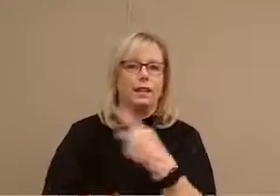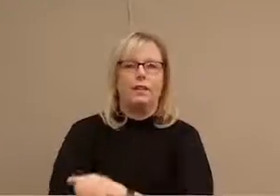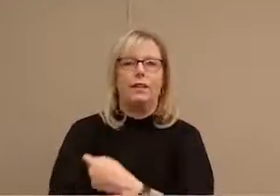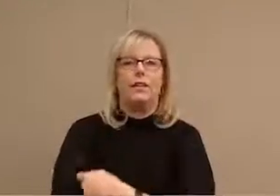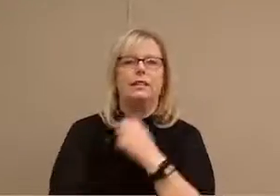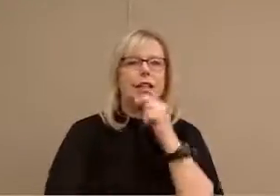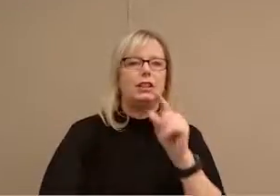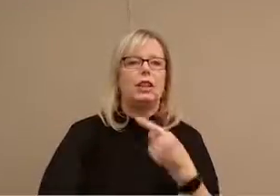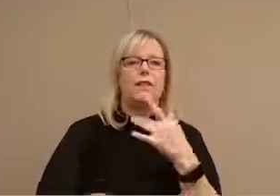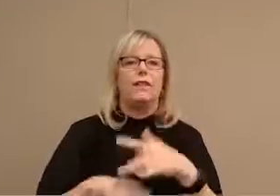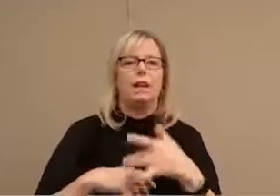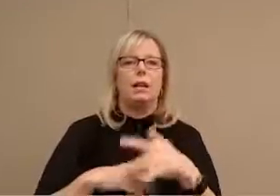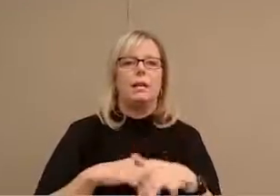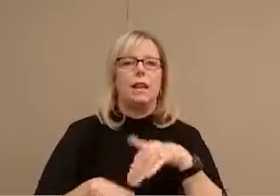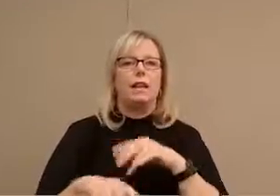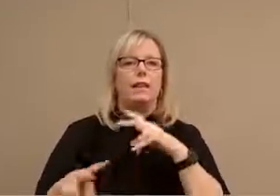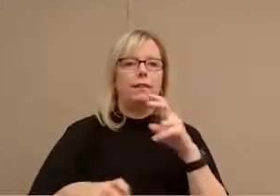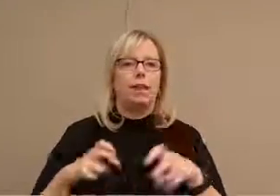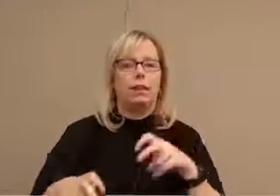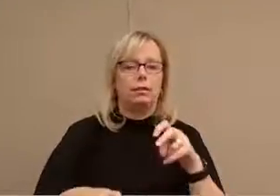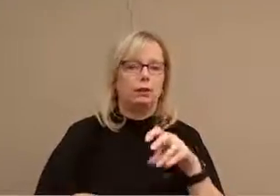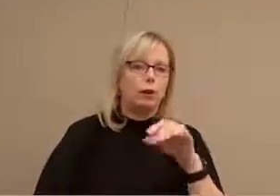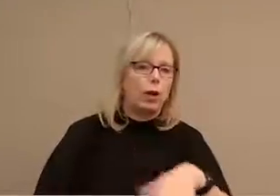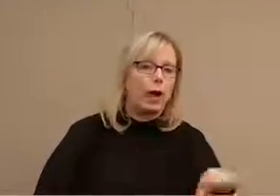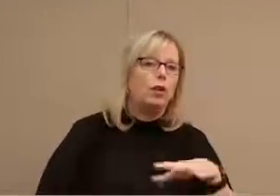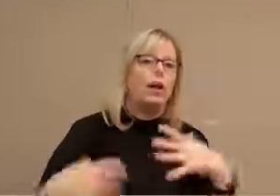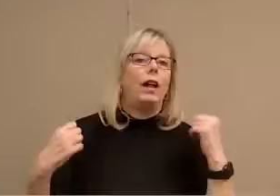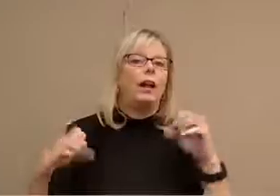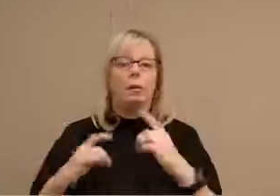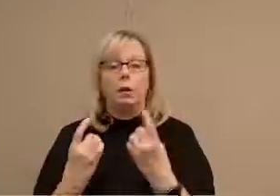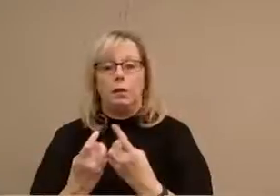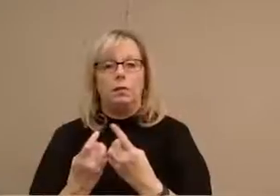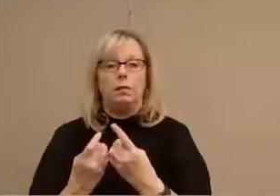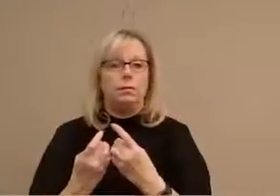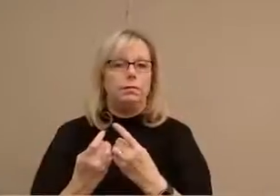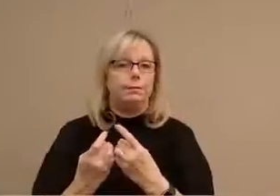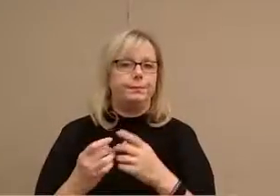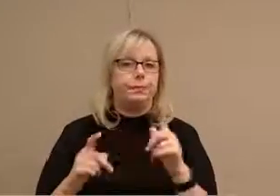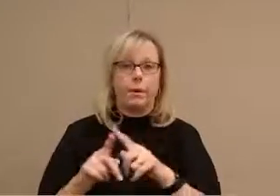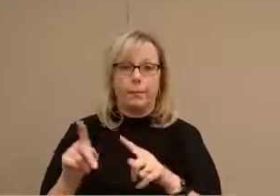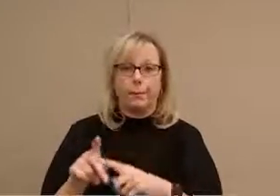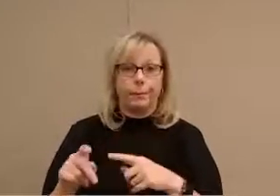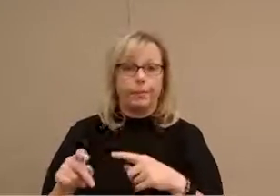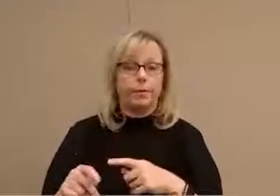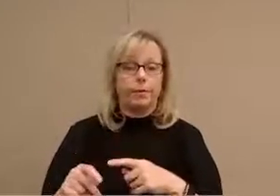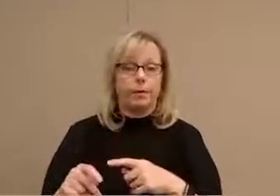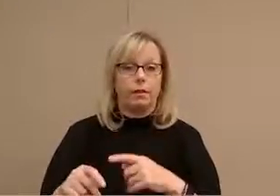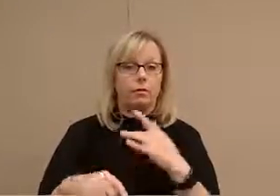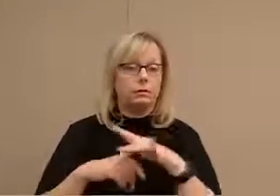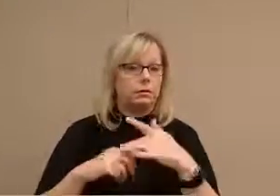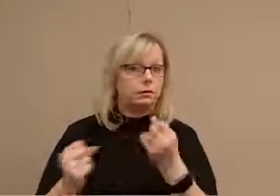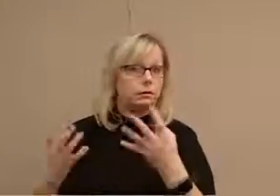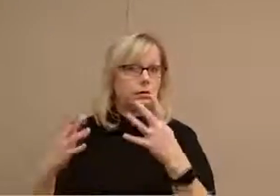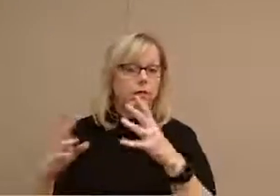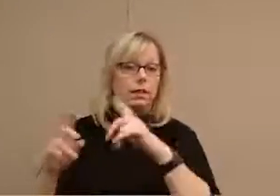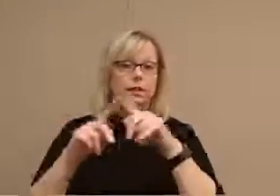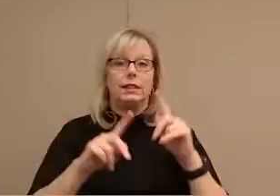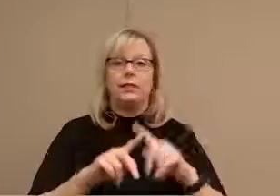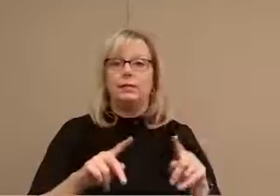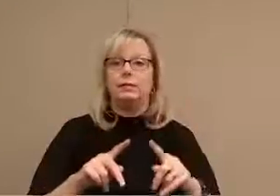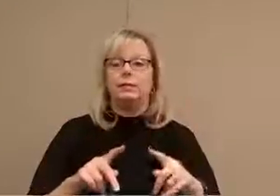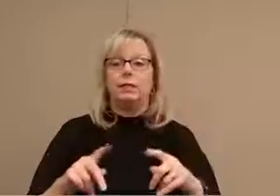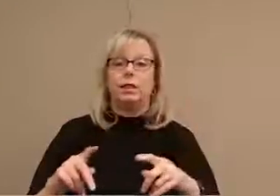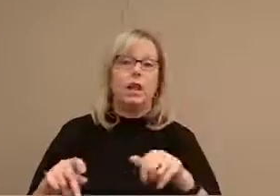not just available at the health department, at the fairgrounds. They're also available at many of your local